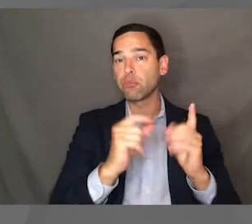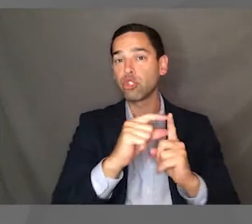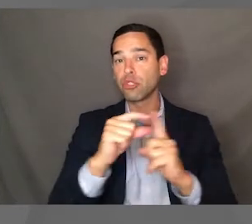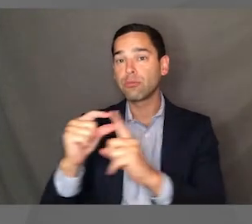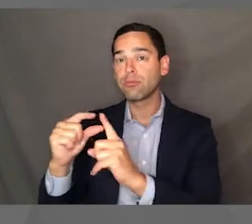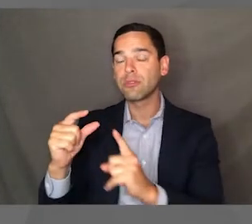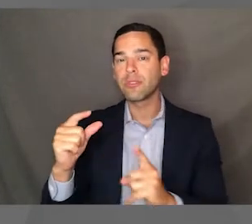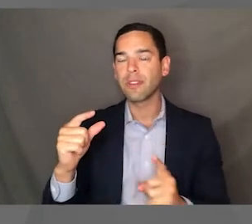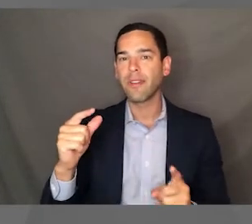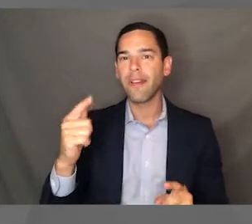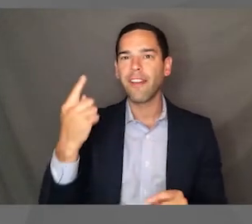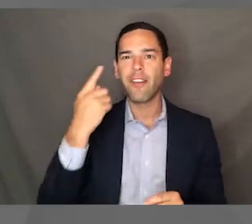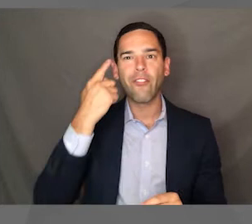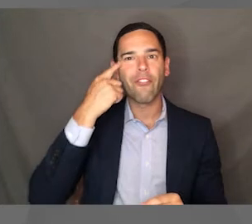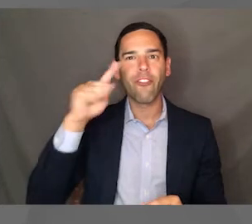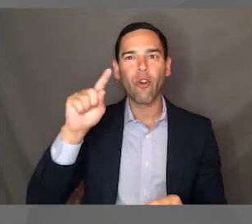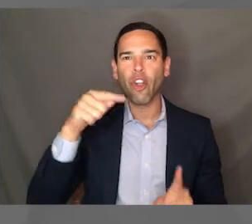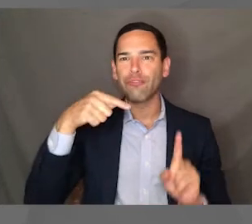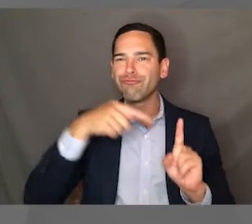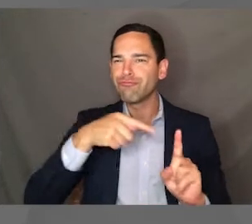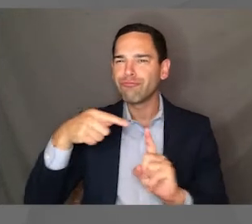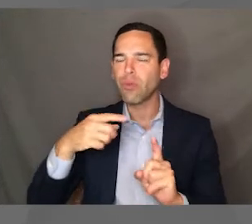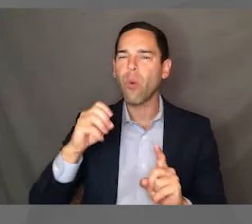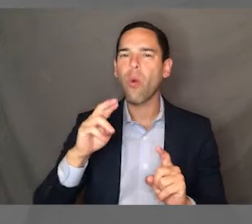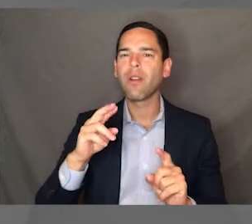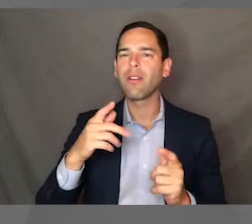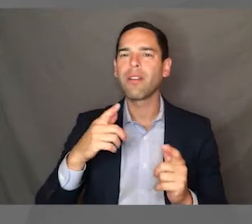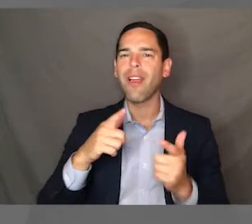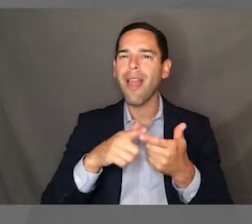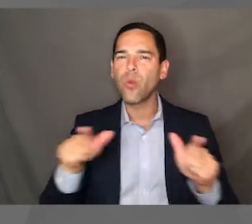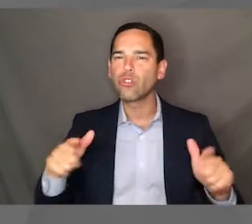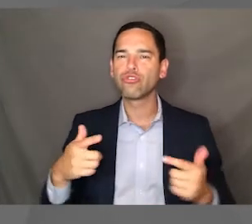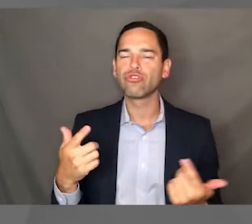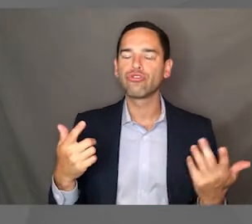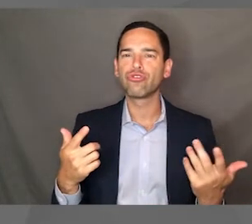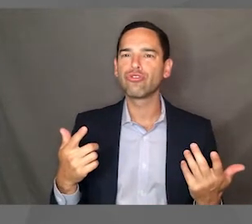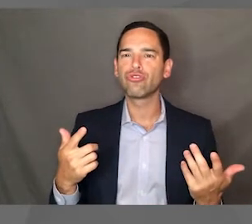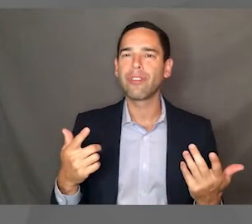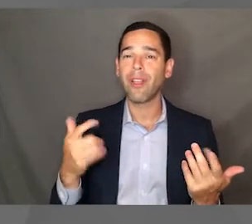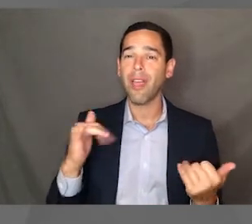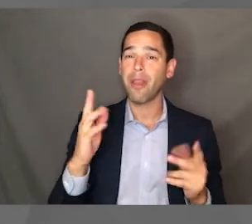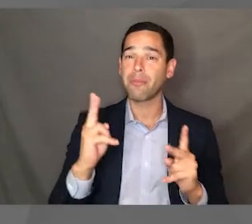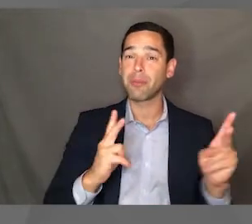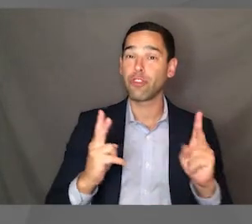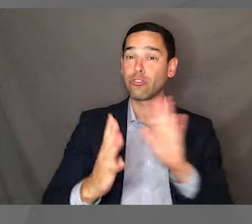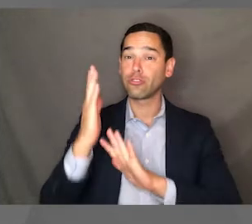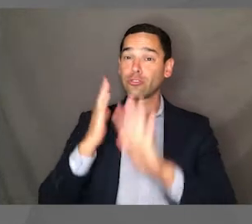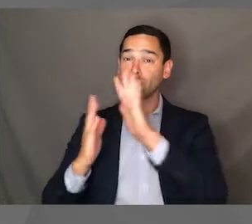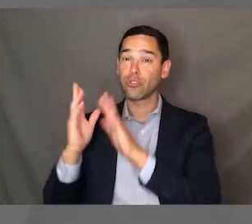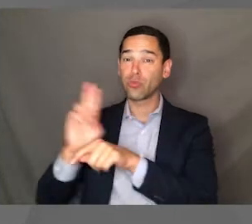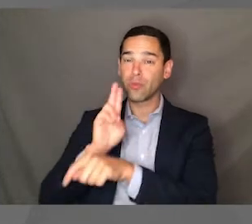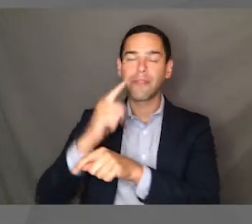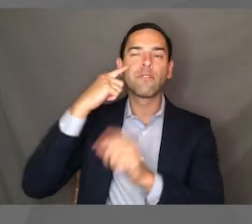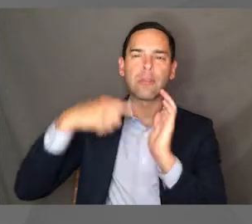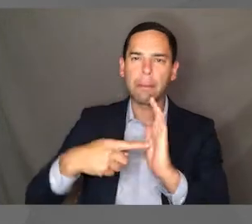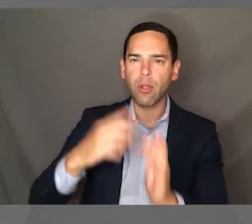for certain language, such as previously people used the term